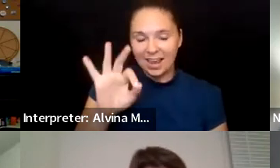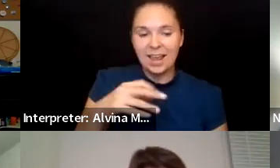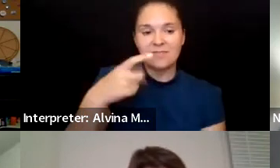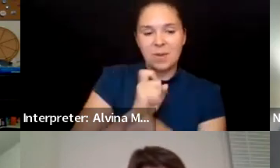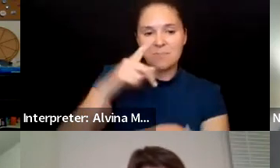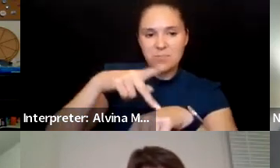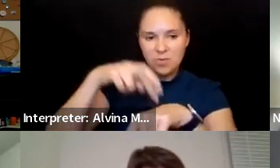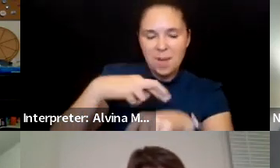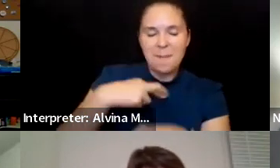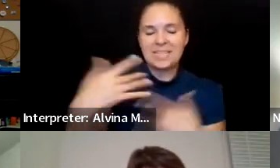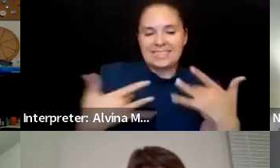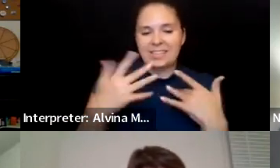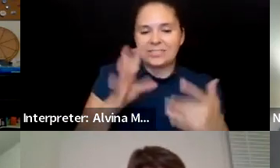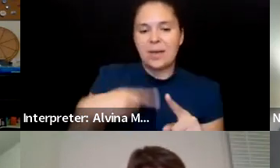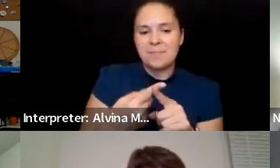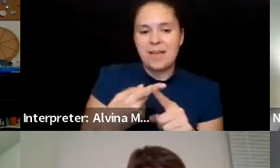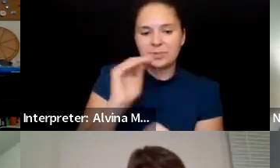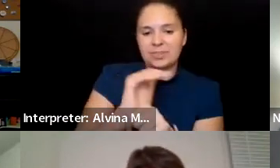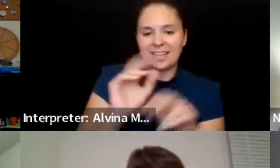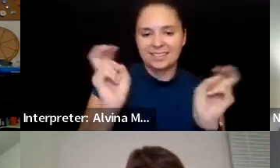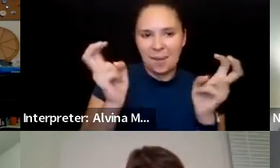very excited to talk about tonight's topic.